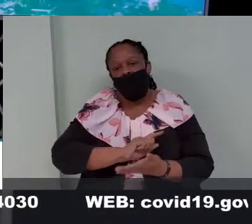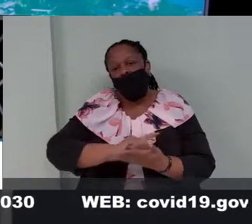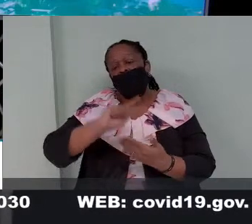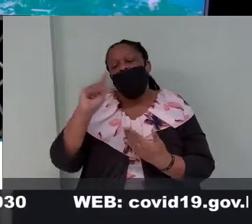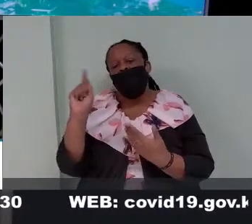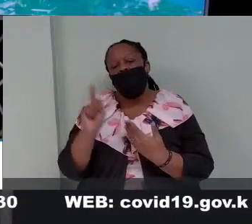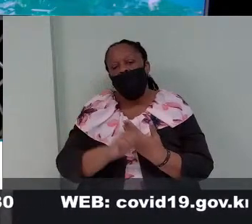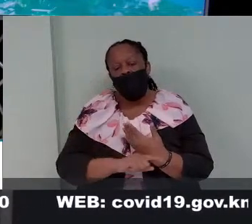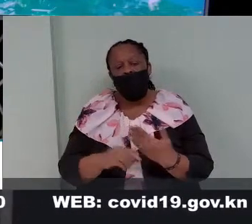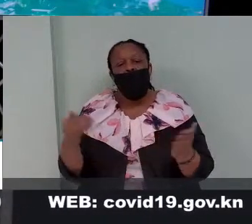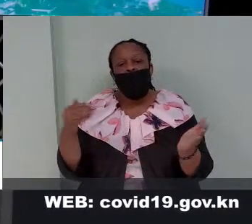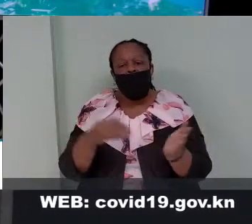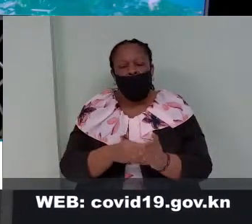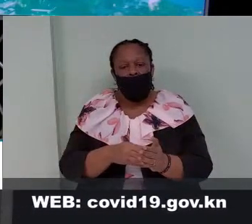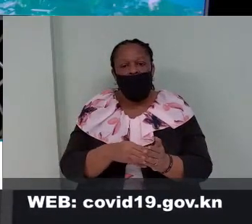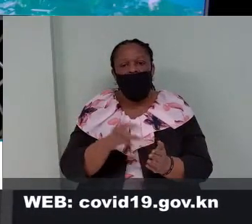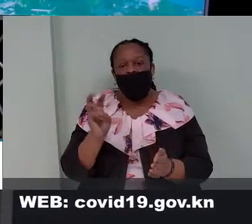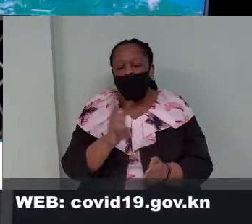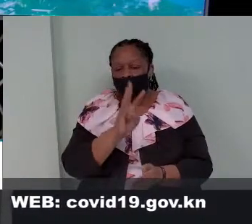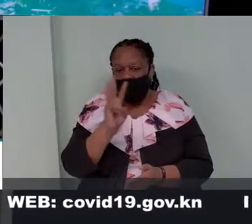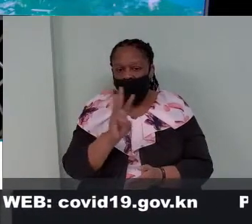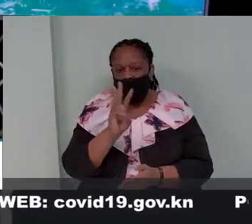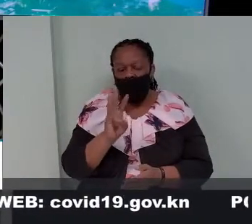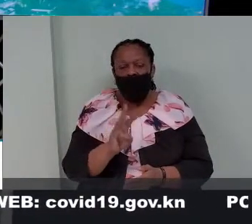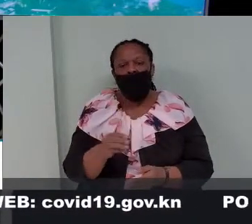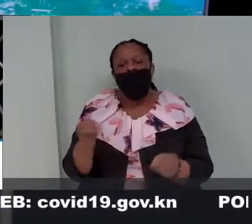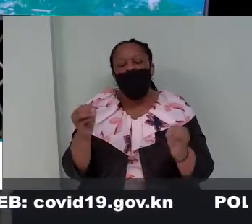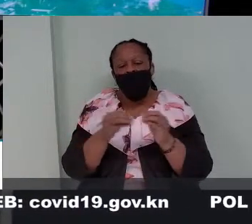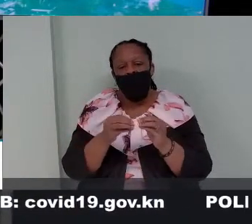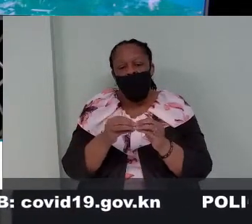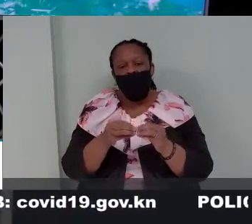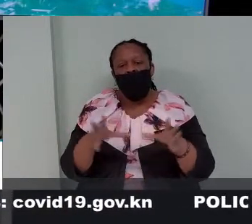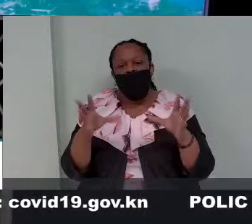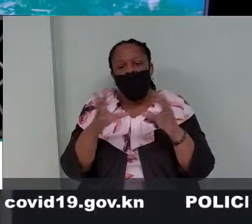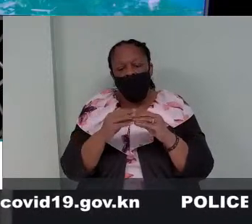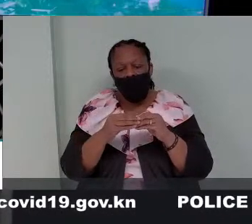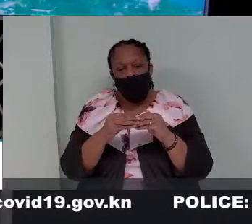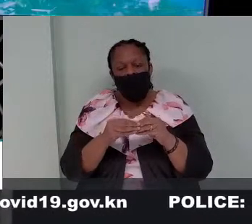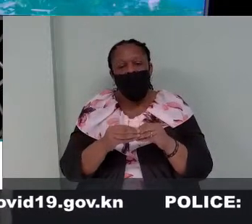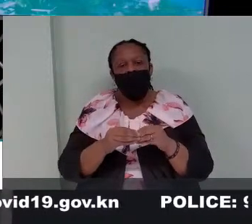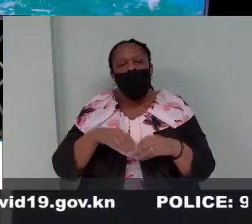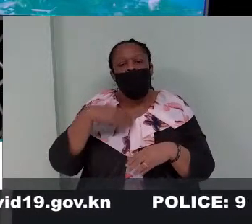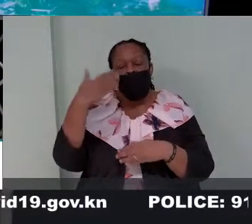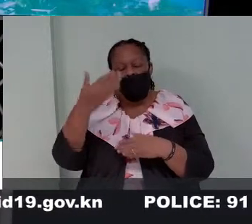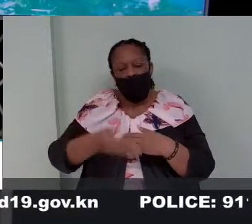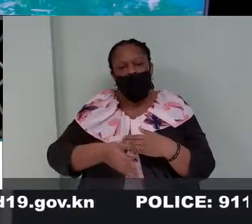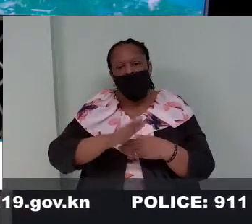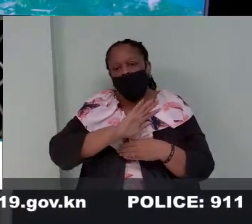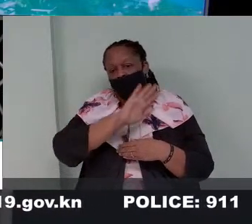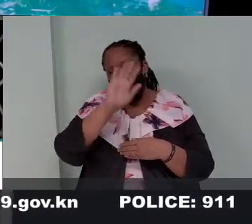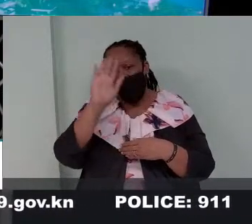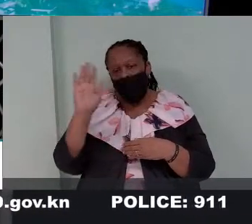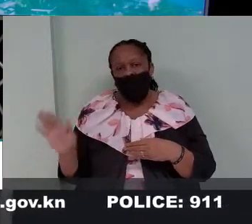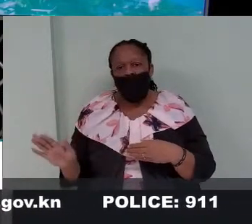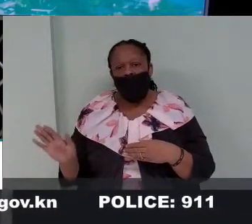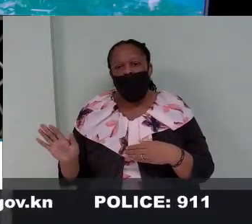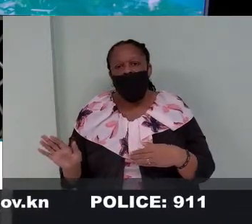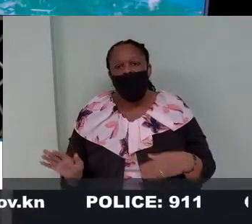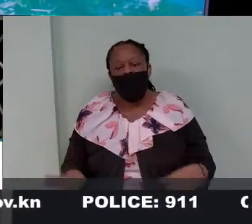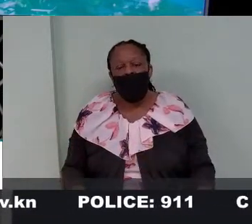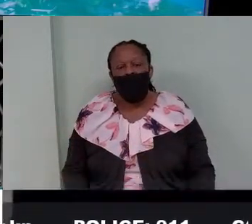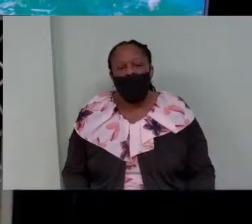we will be back on Wednesday with another briefing. Until then, I am Les Roy Williams.